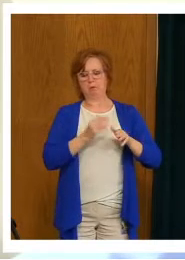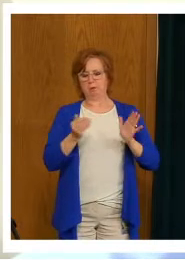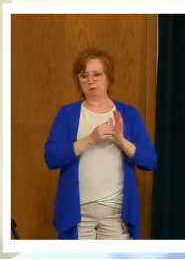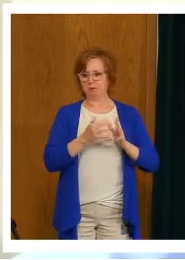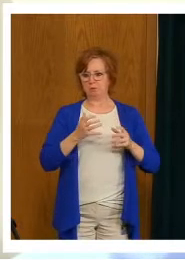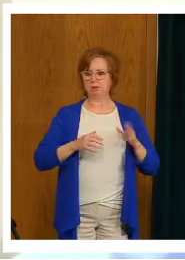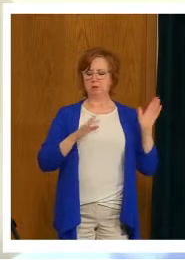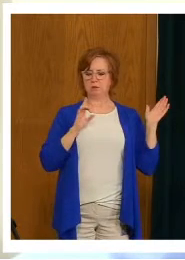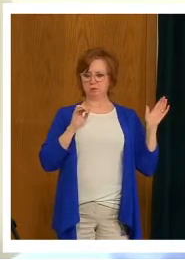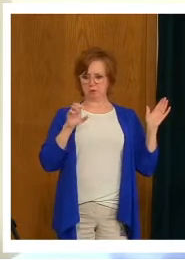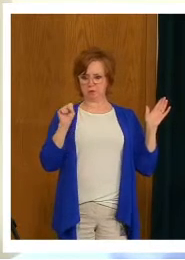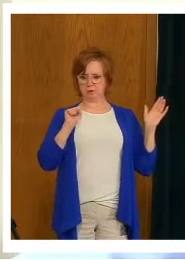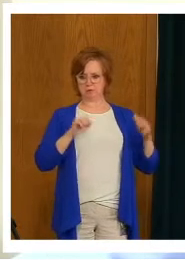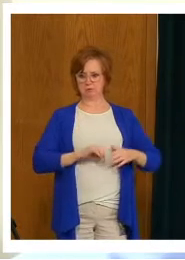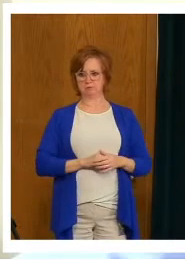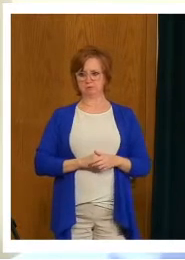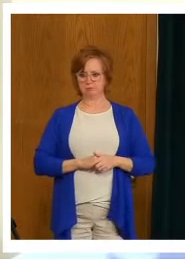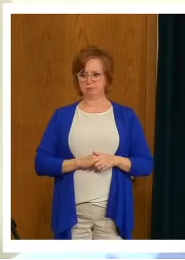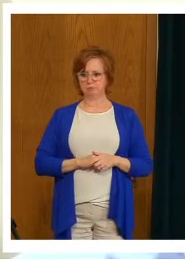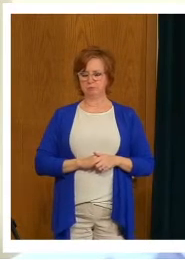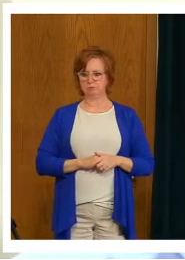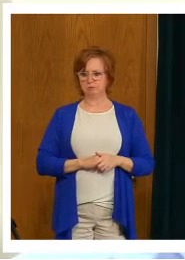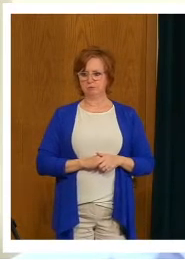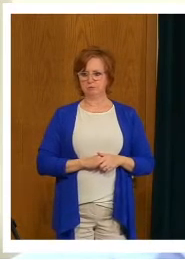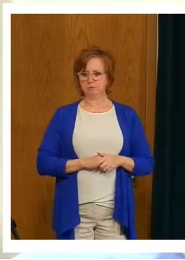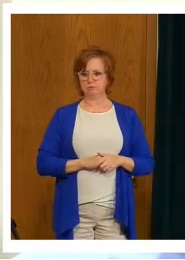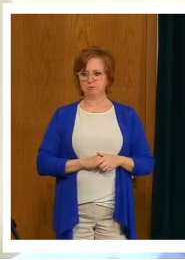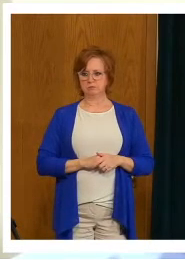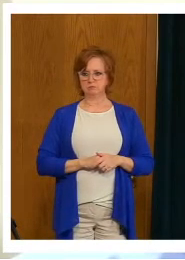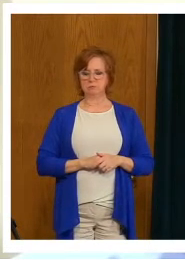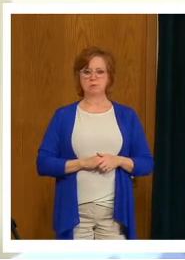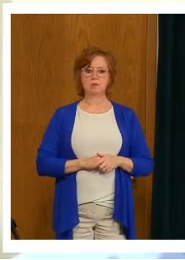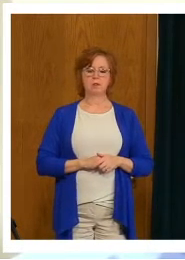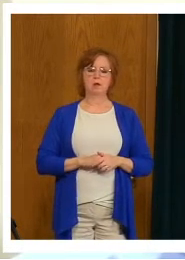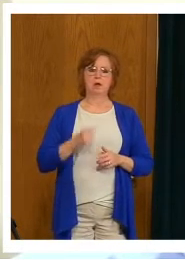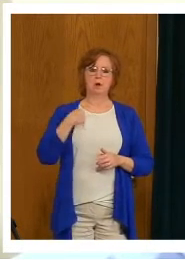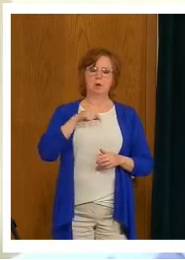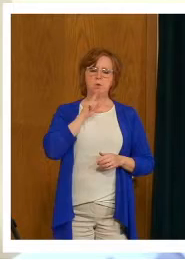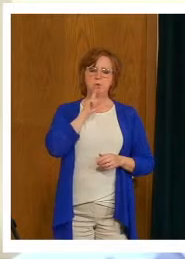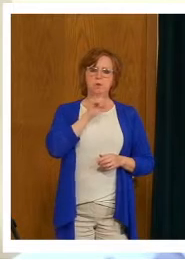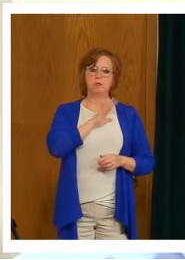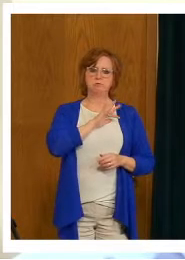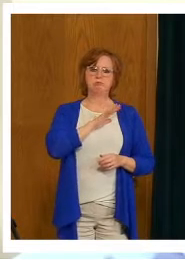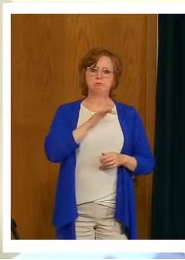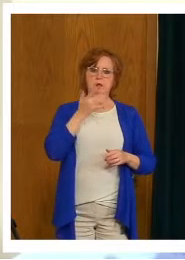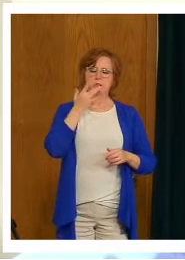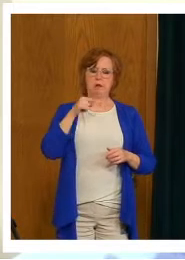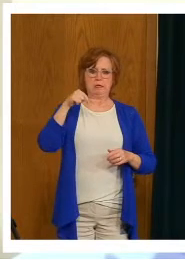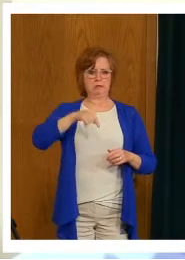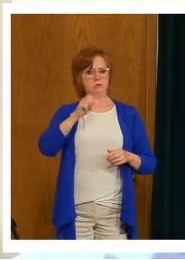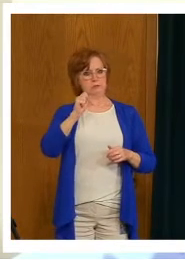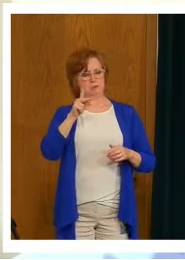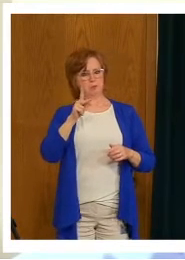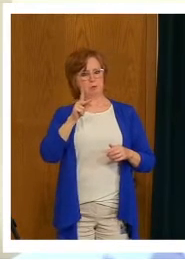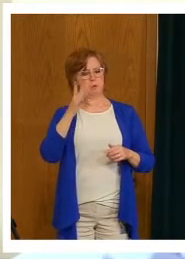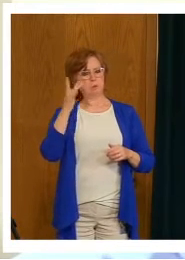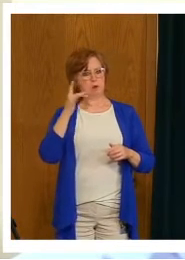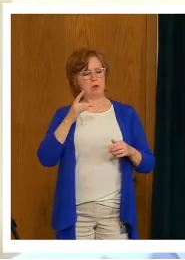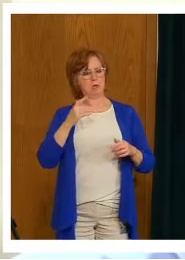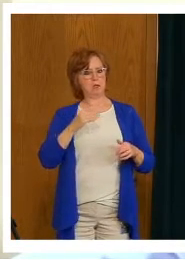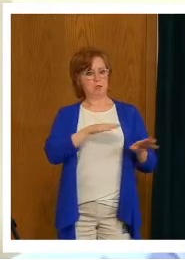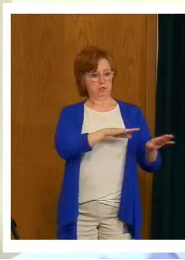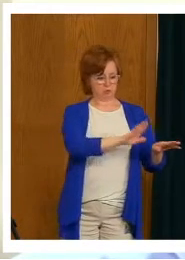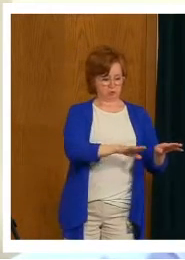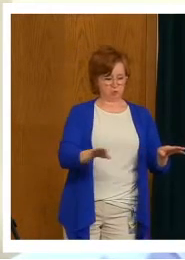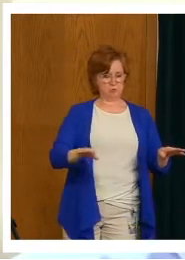that, in Saskatchewan, we have a very strong vaccination program for children, young adults, and our uptake in